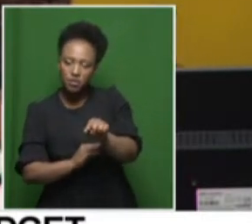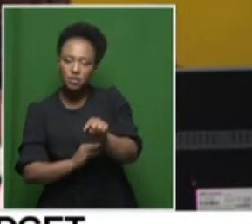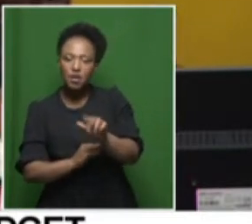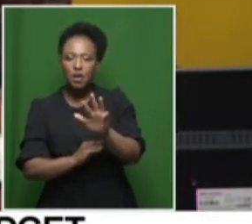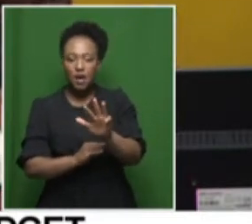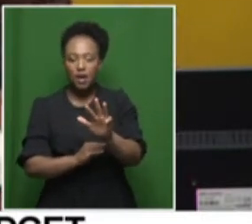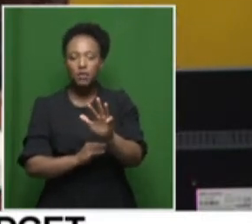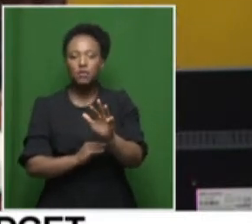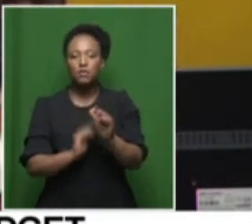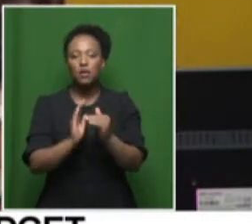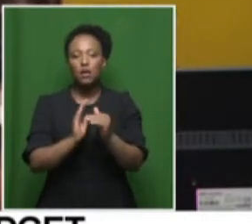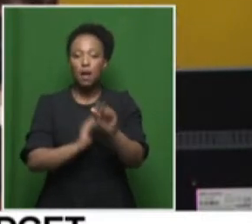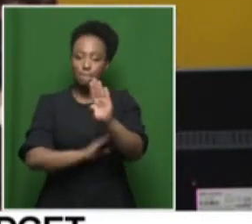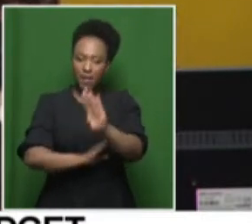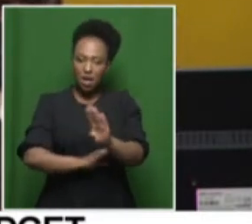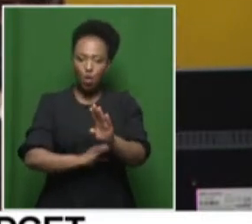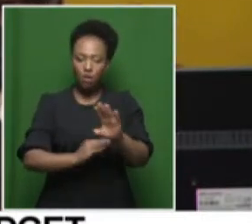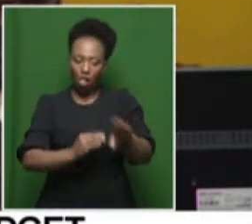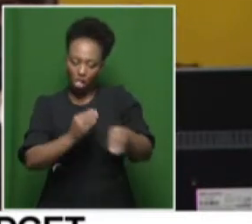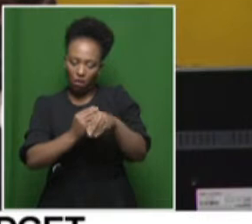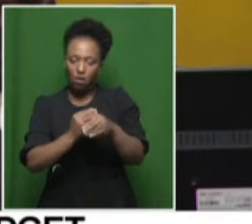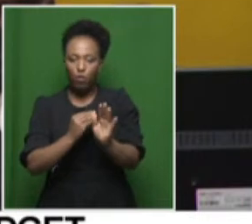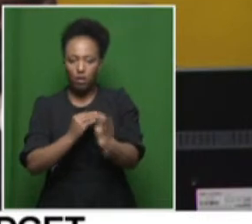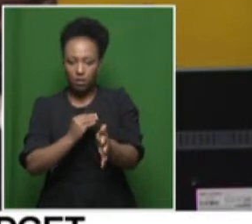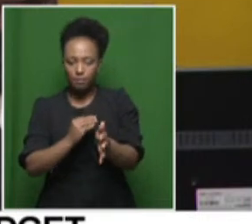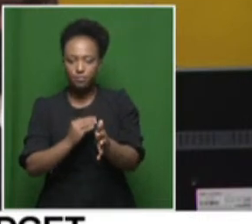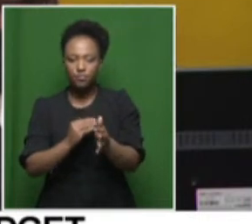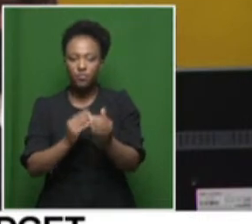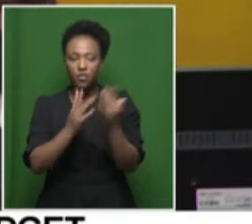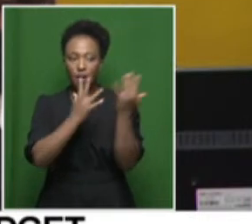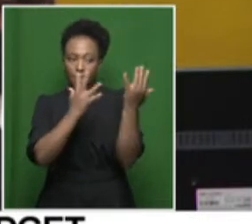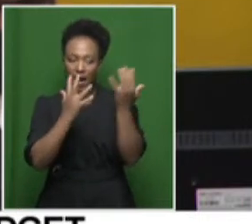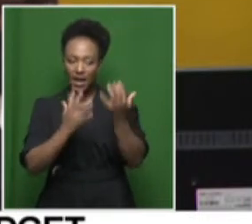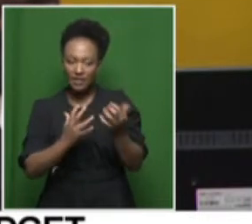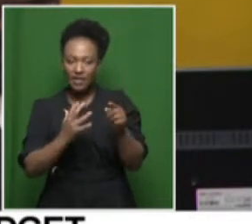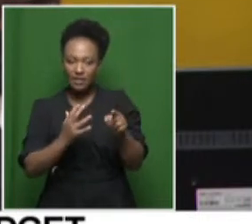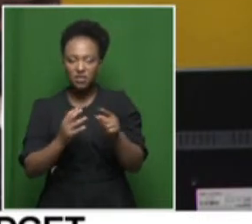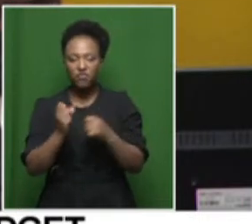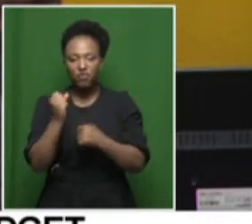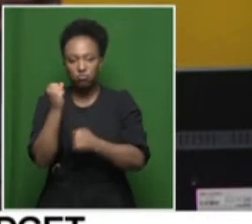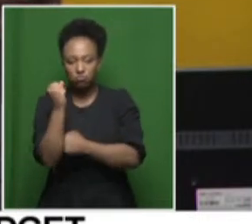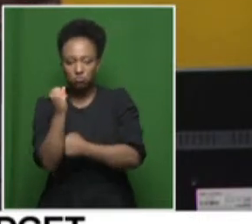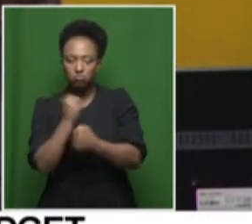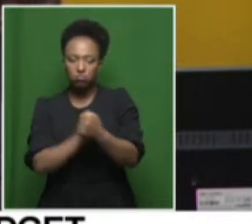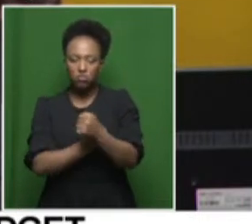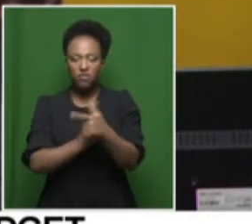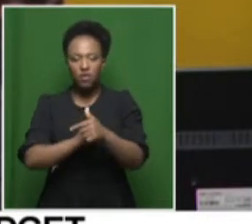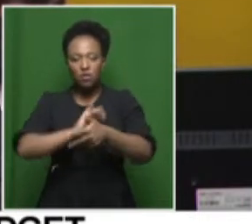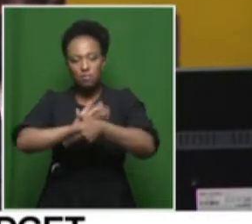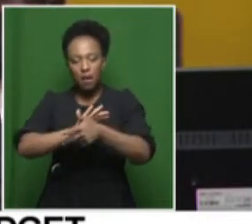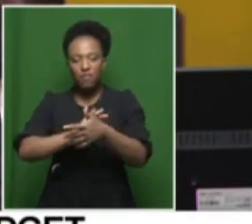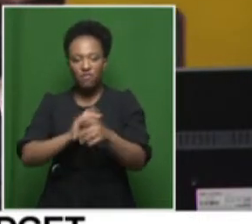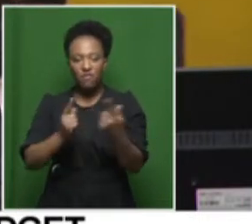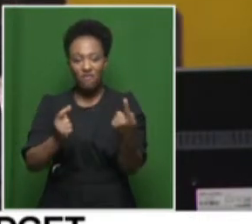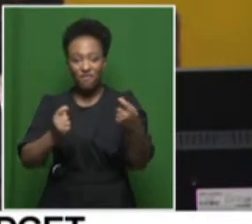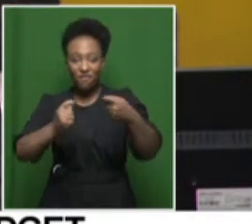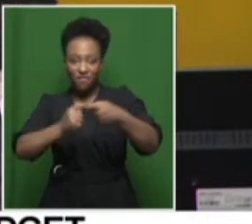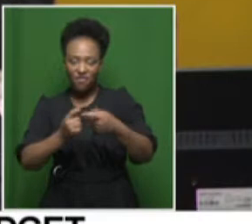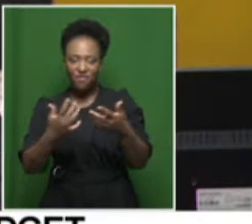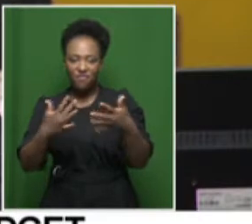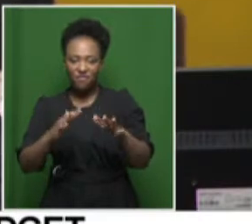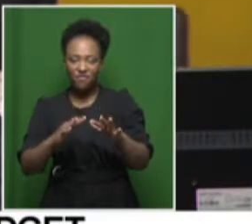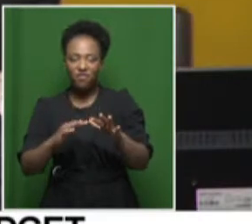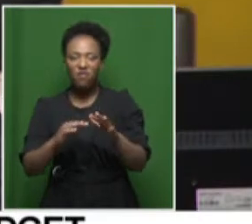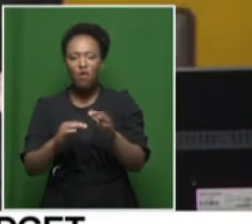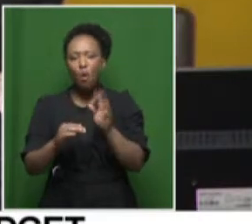road network. Over and above this, the budget facility for infrastructure has approved funding for several